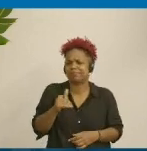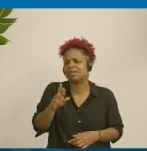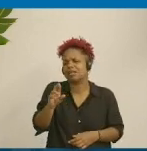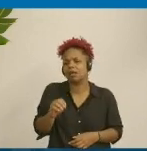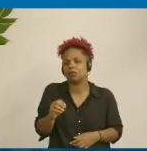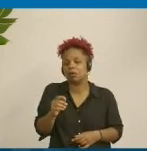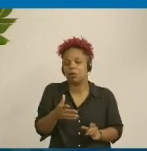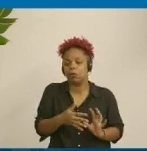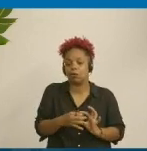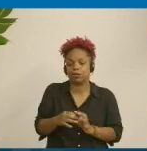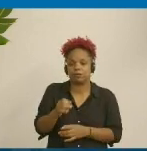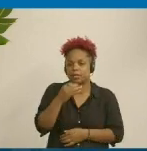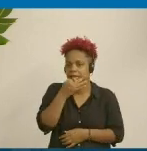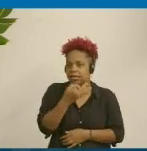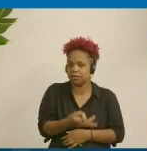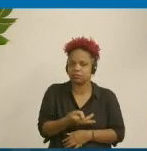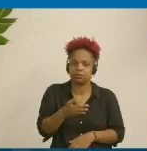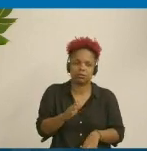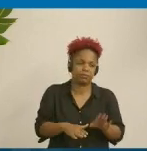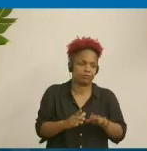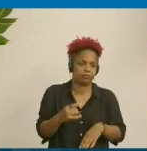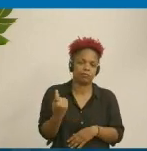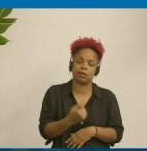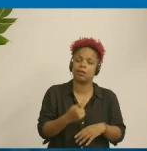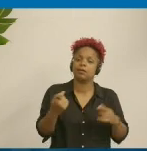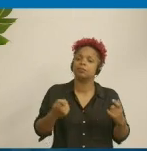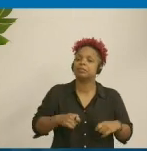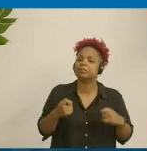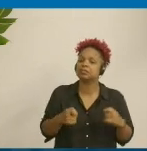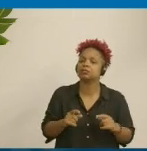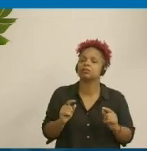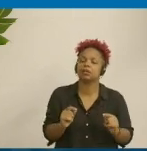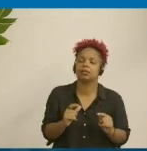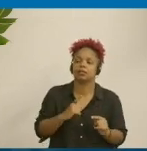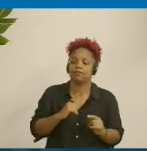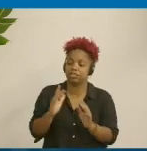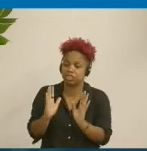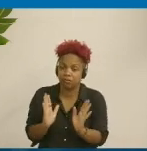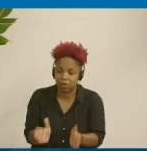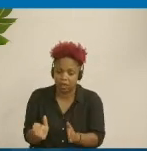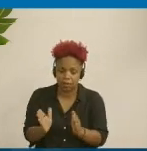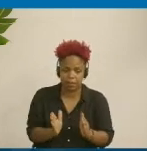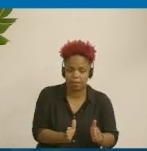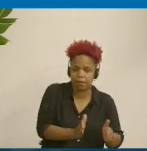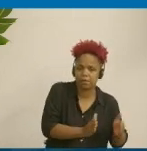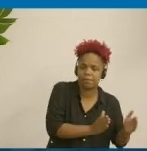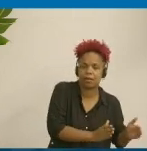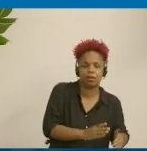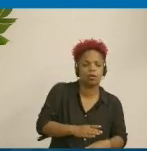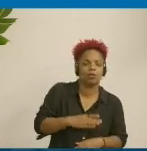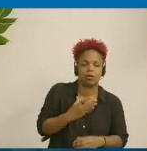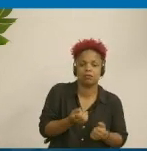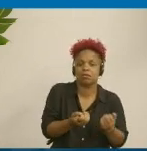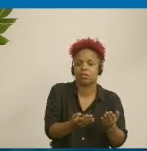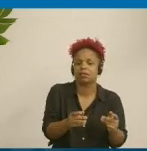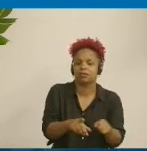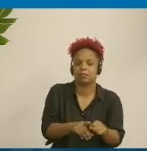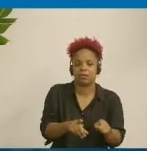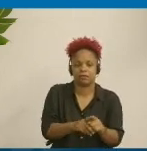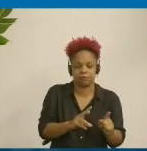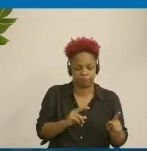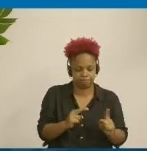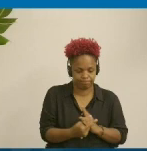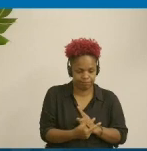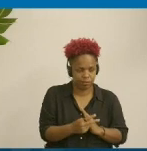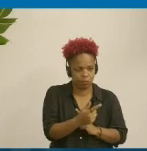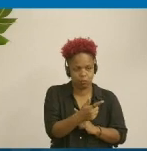to be systematized and scaled up and where the gaps are, and then encouraging people to look at other countries but adapt them to their context.